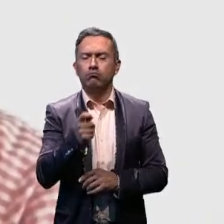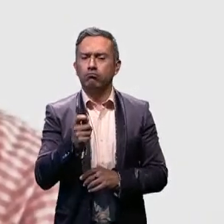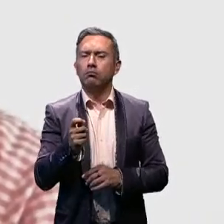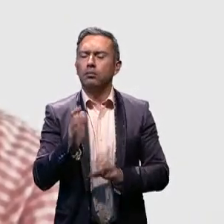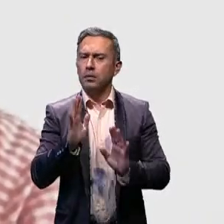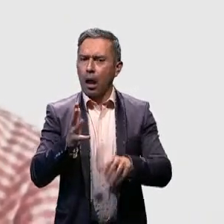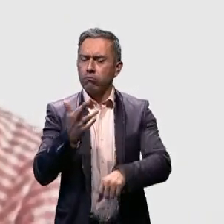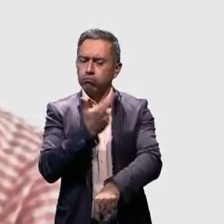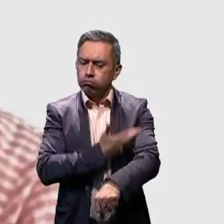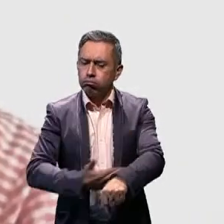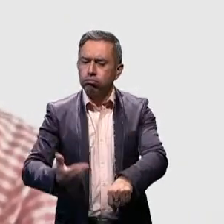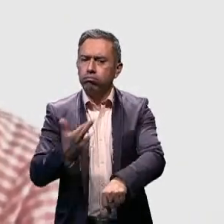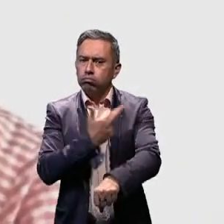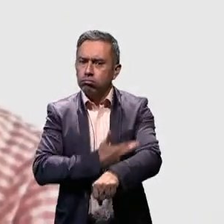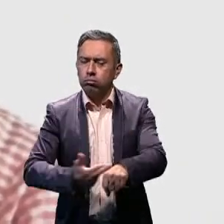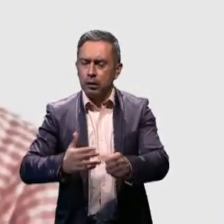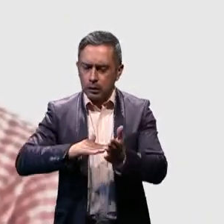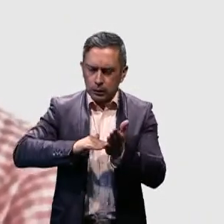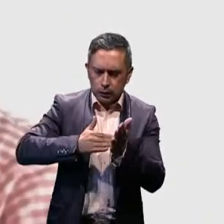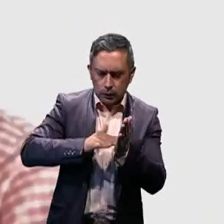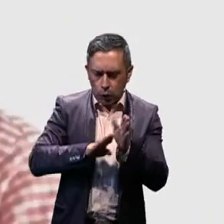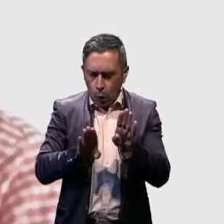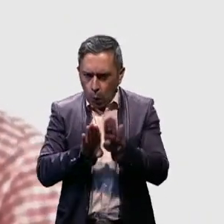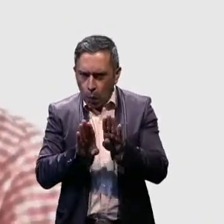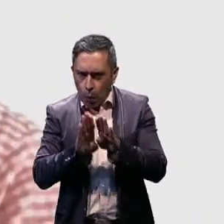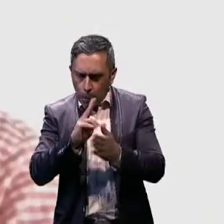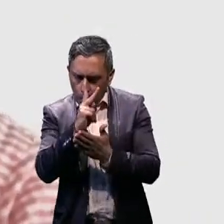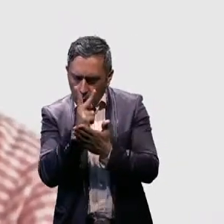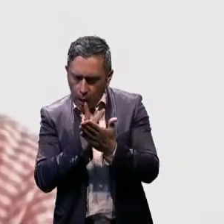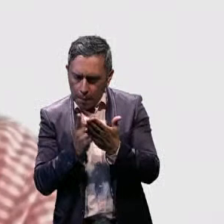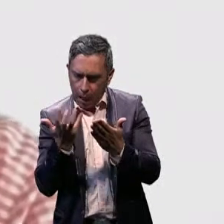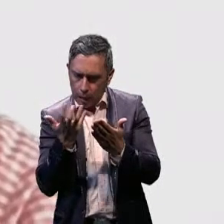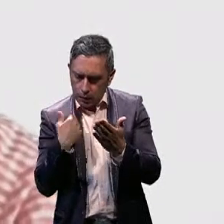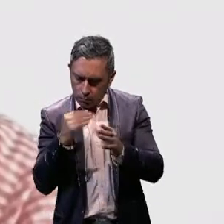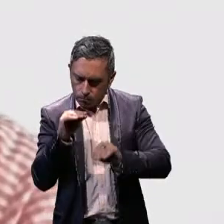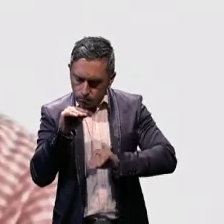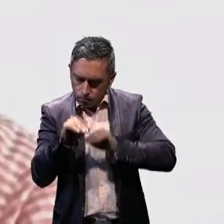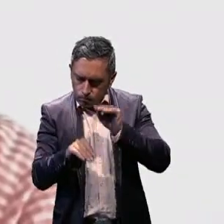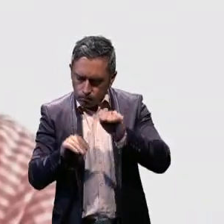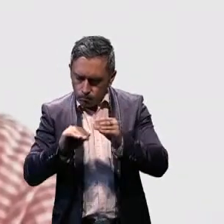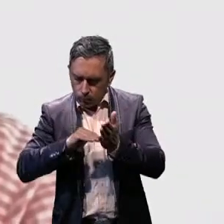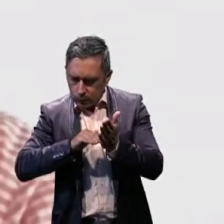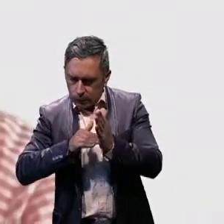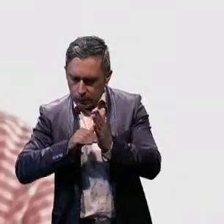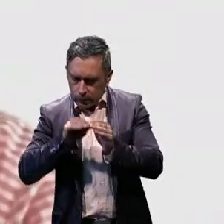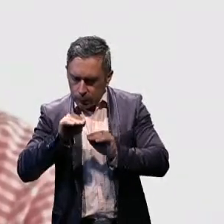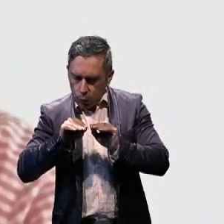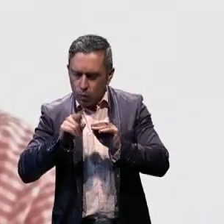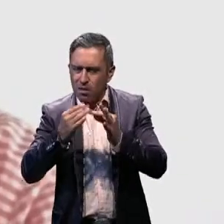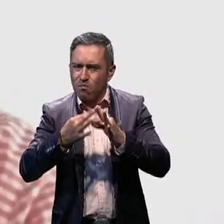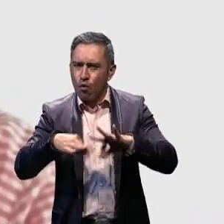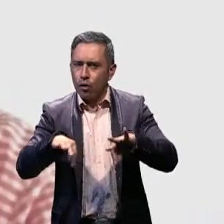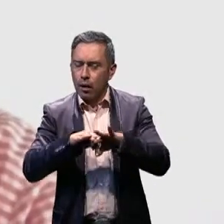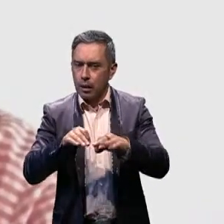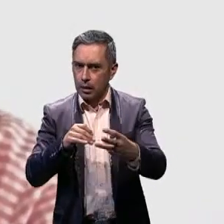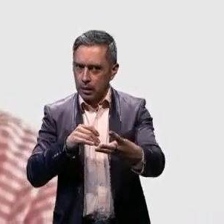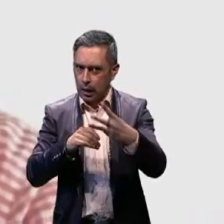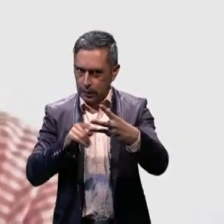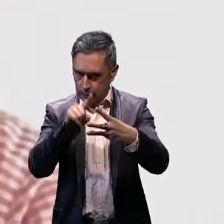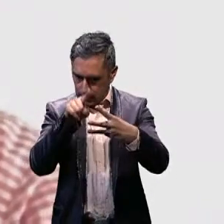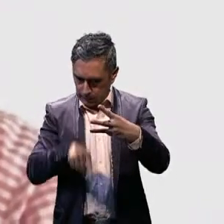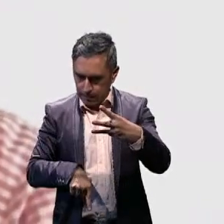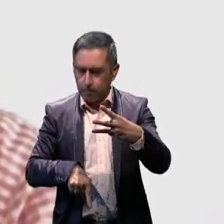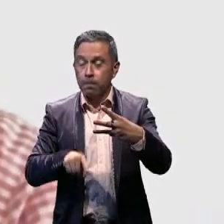we have been developing a strategy that has at least 3 important